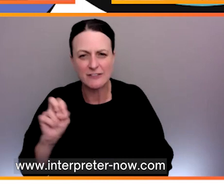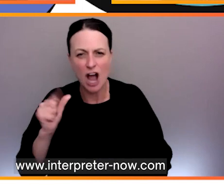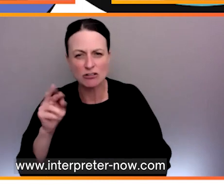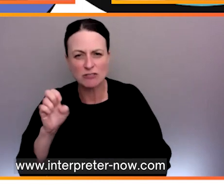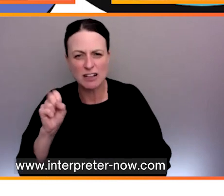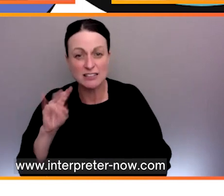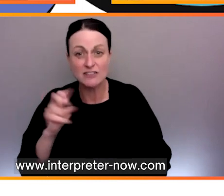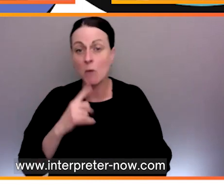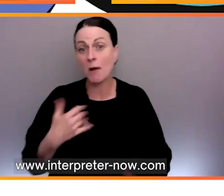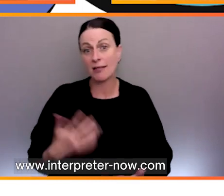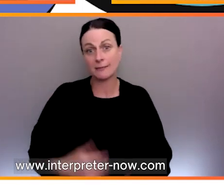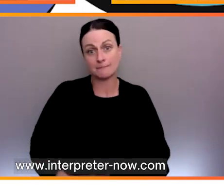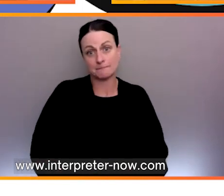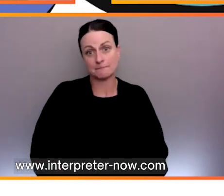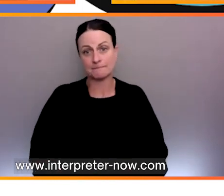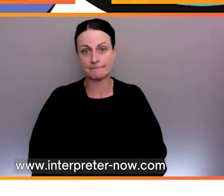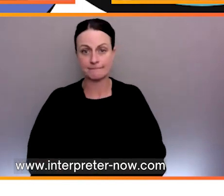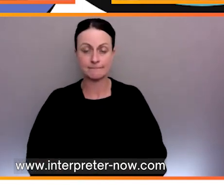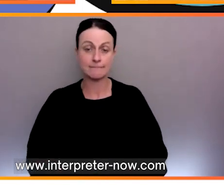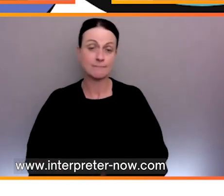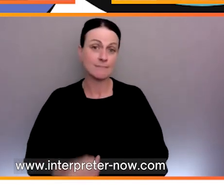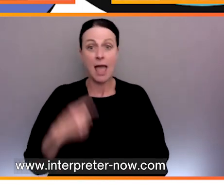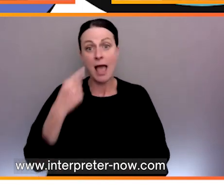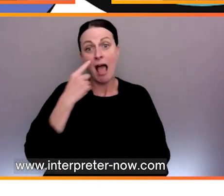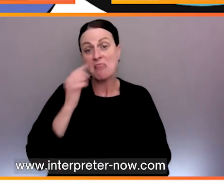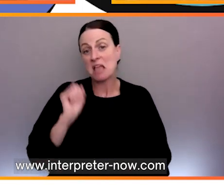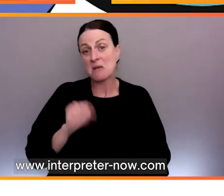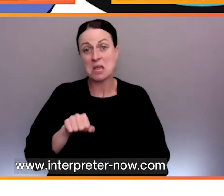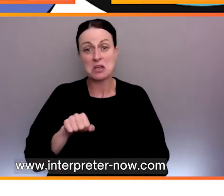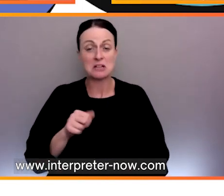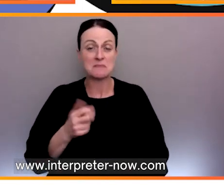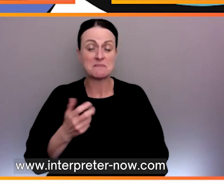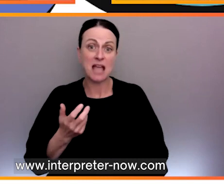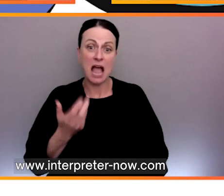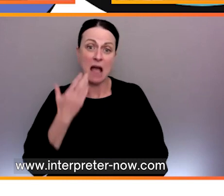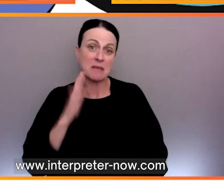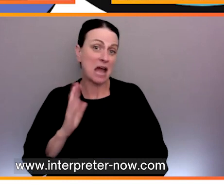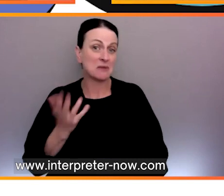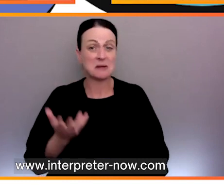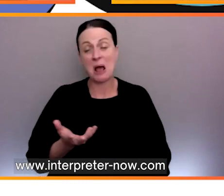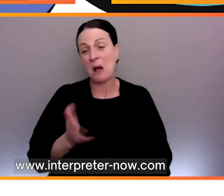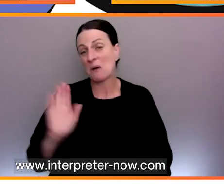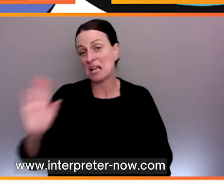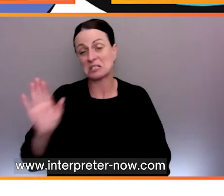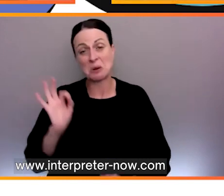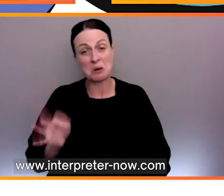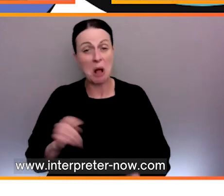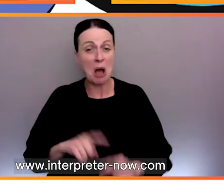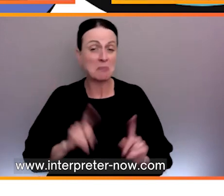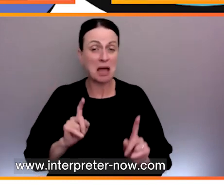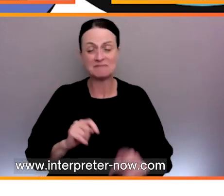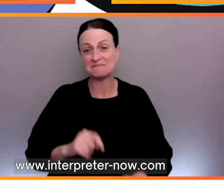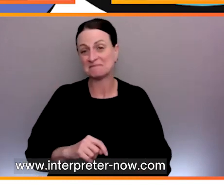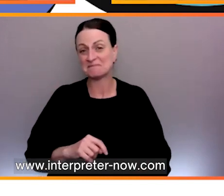that is, the bully just really wants you to absolutely not even just be on your heels,